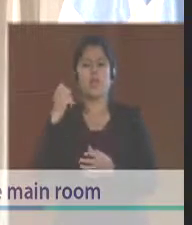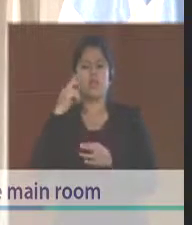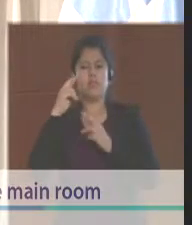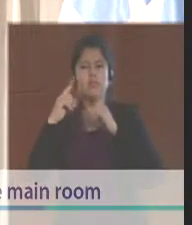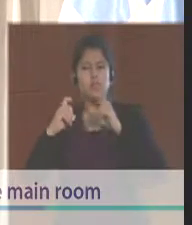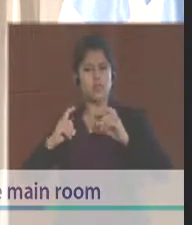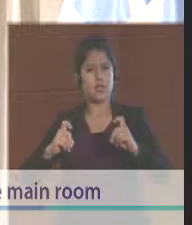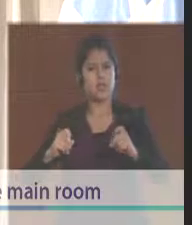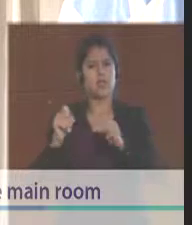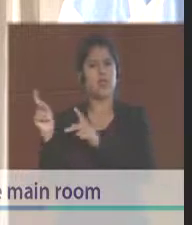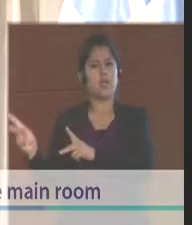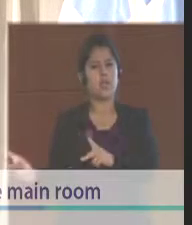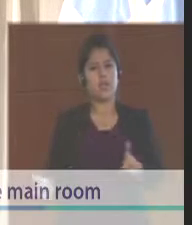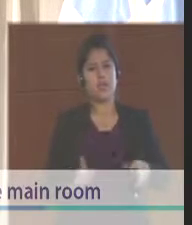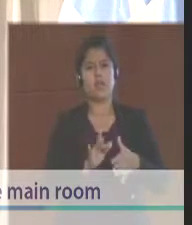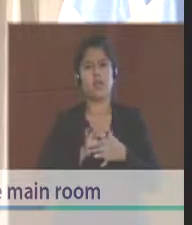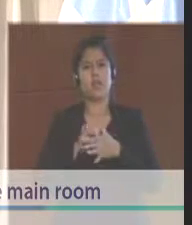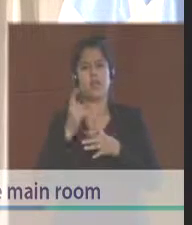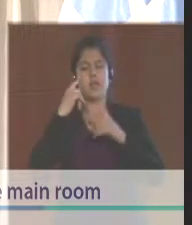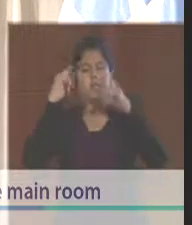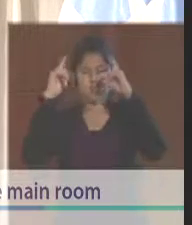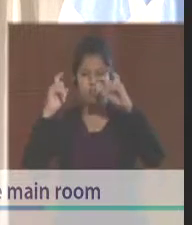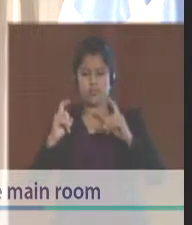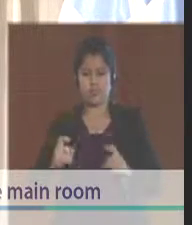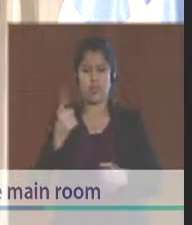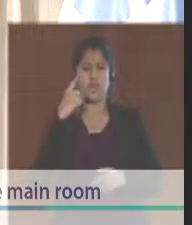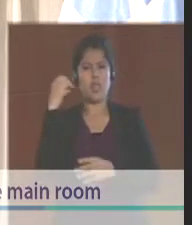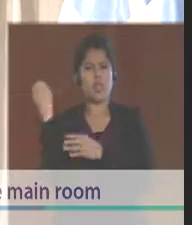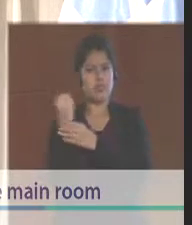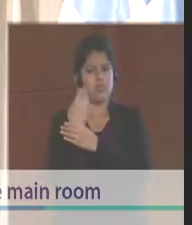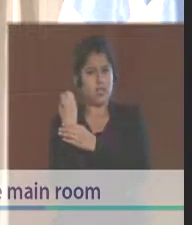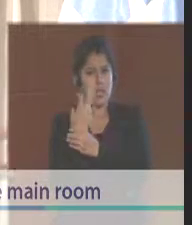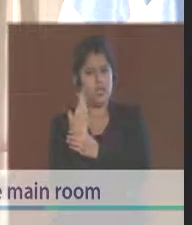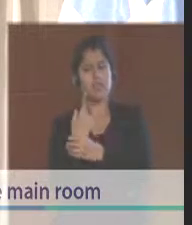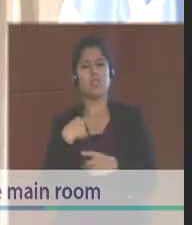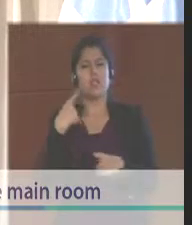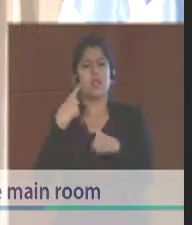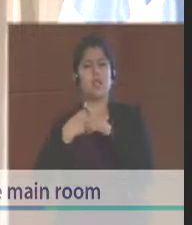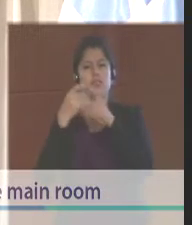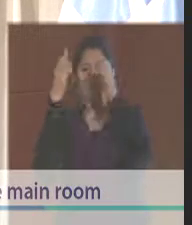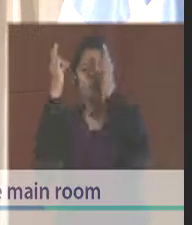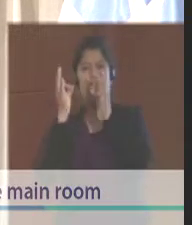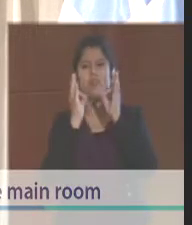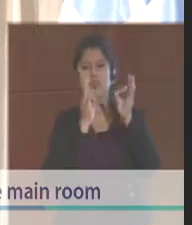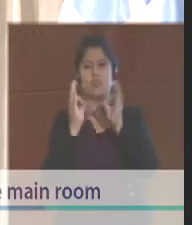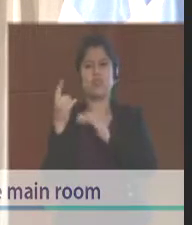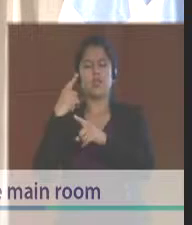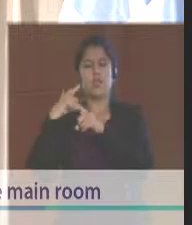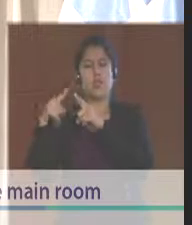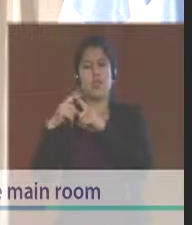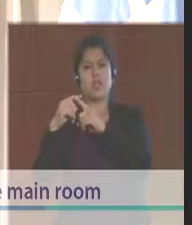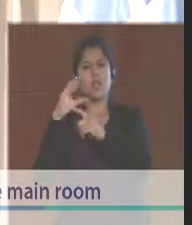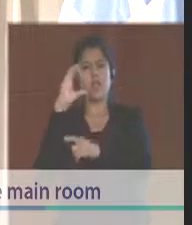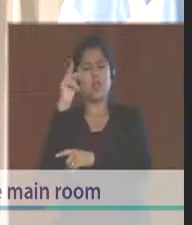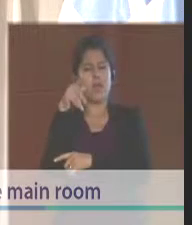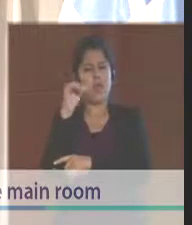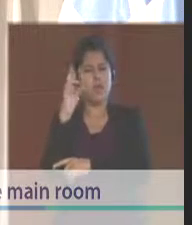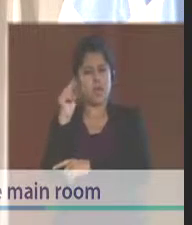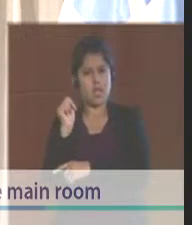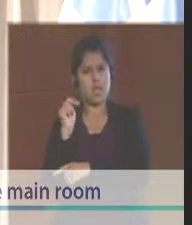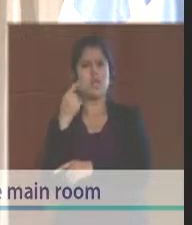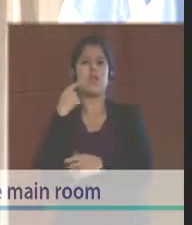few, like the review of the risk management plan, of emergency plans, the creation of